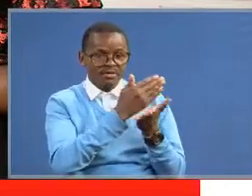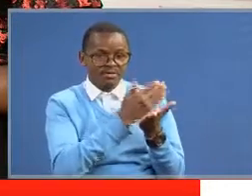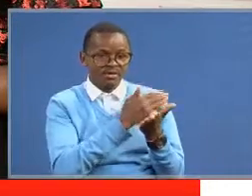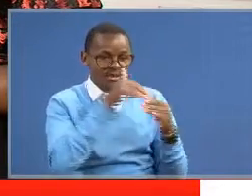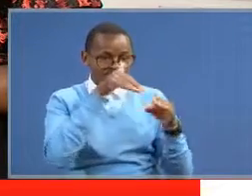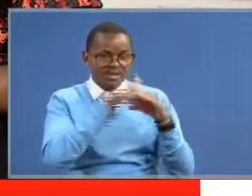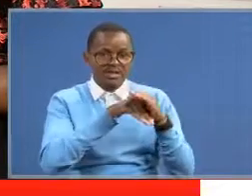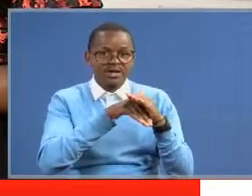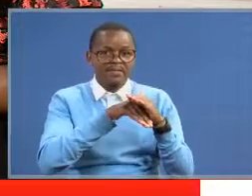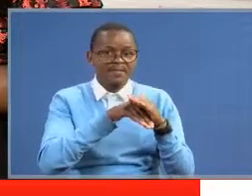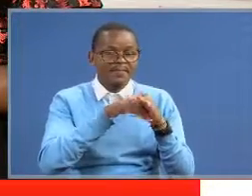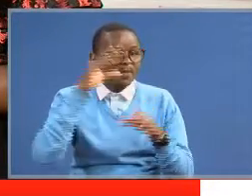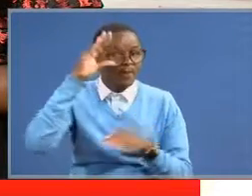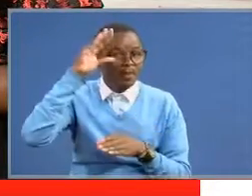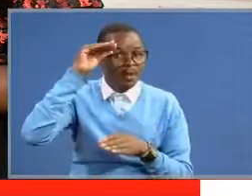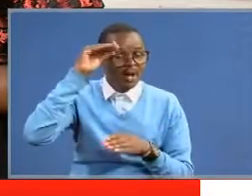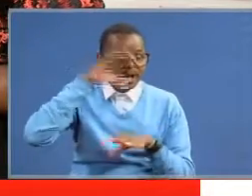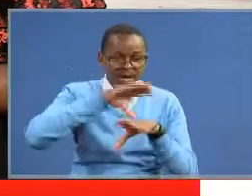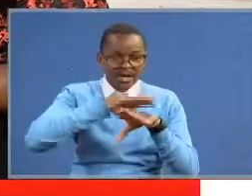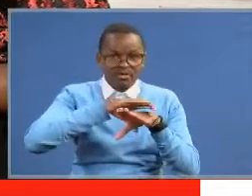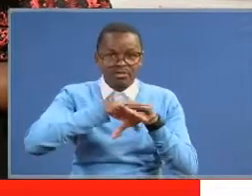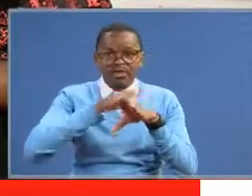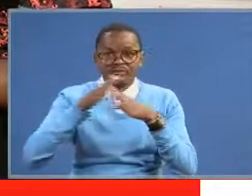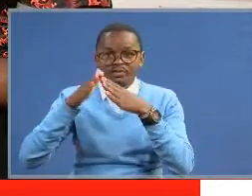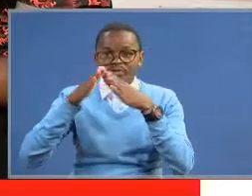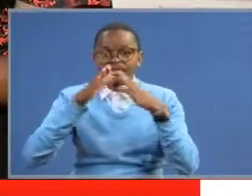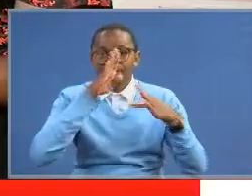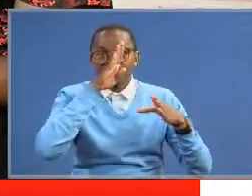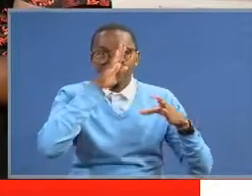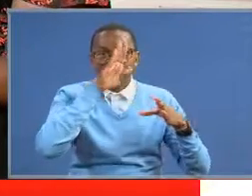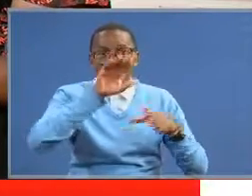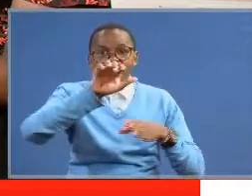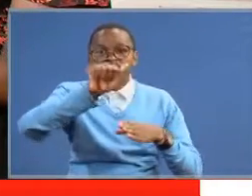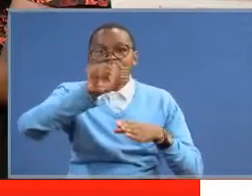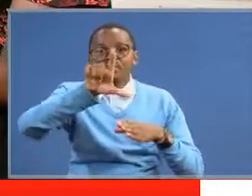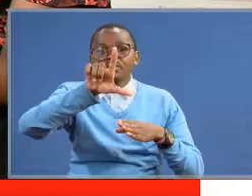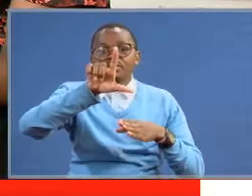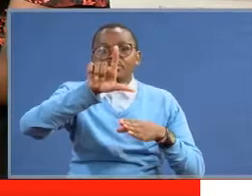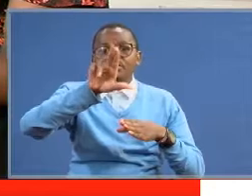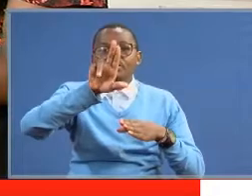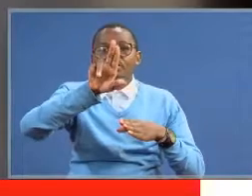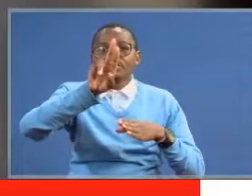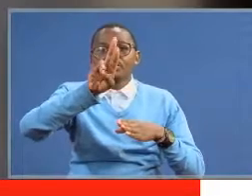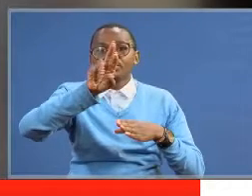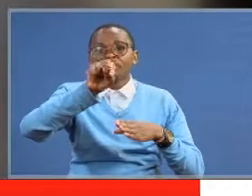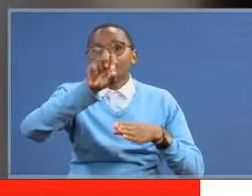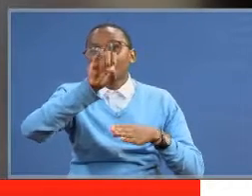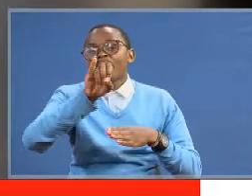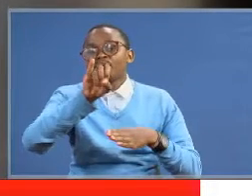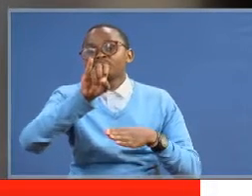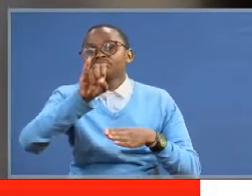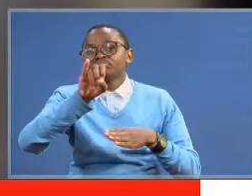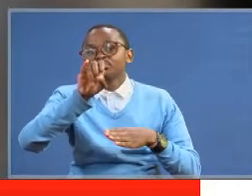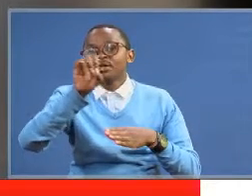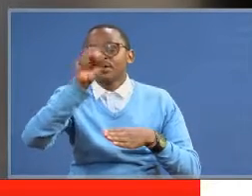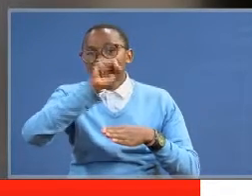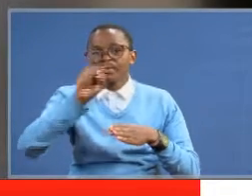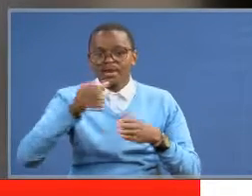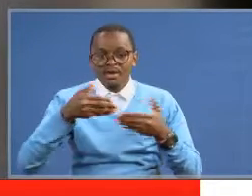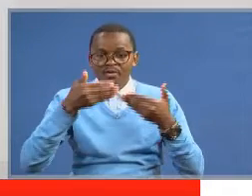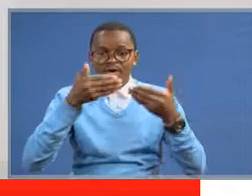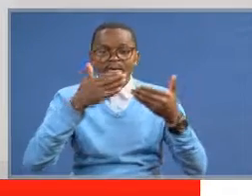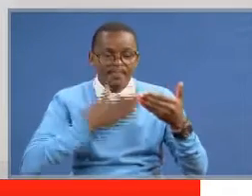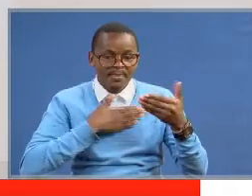in Mombasa, recently I got an opportunity being an alumni of the U.S. Department of State. I was awarded through